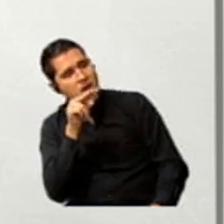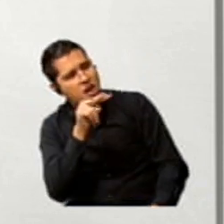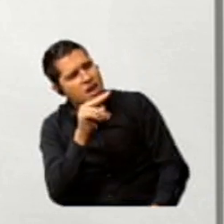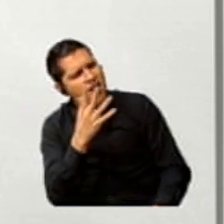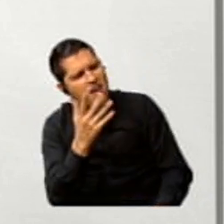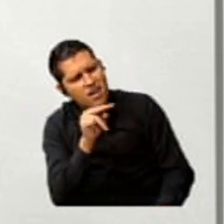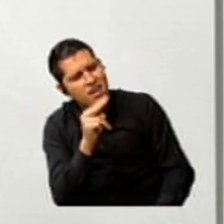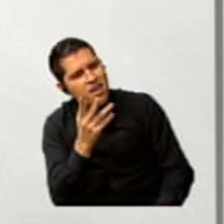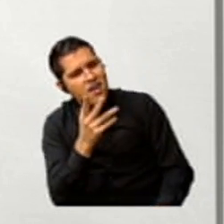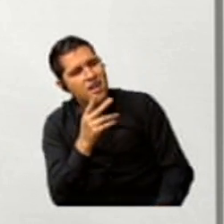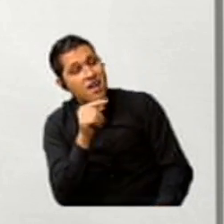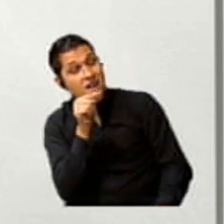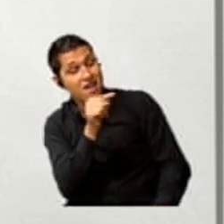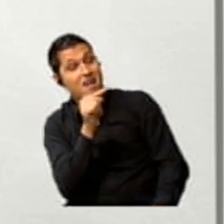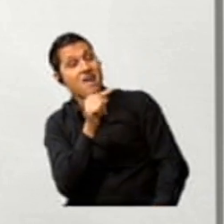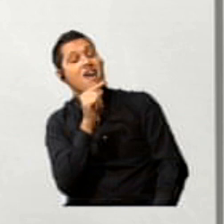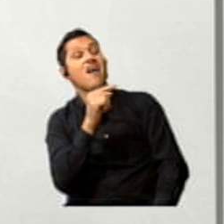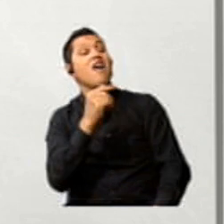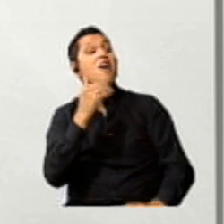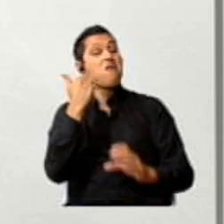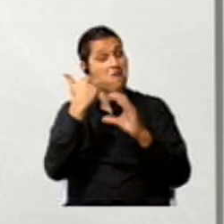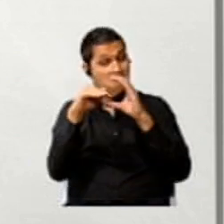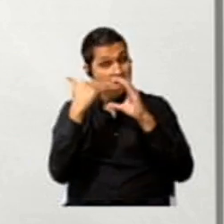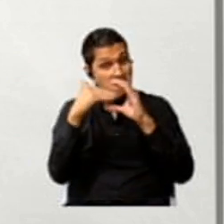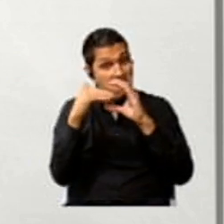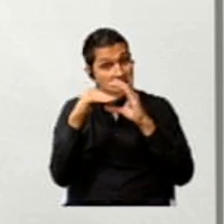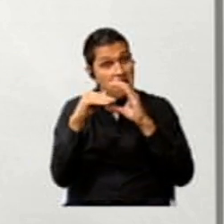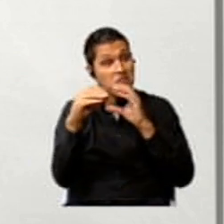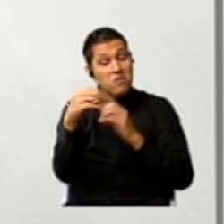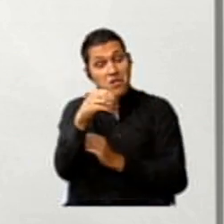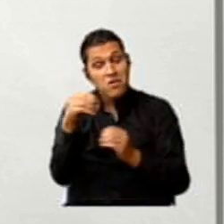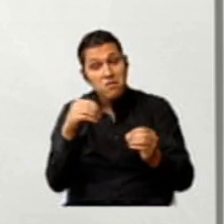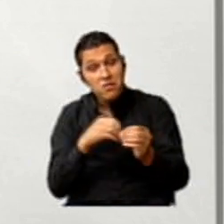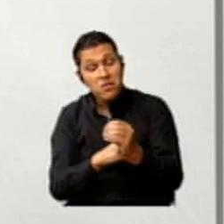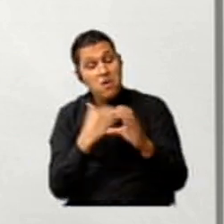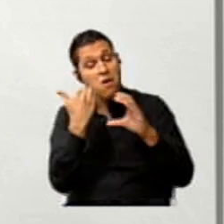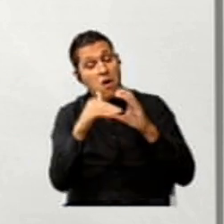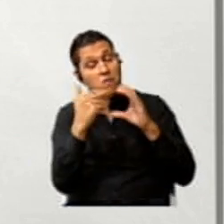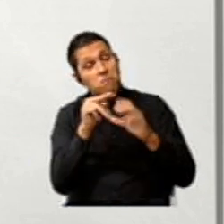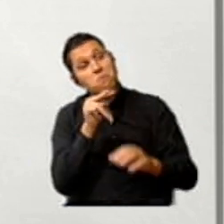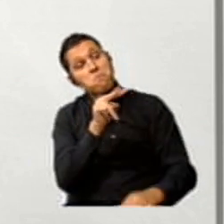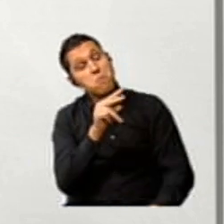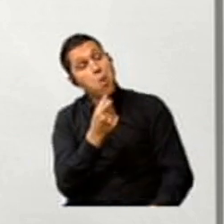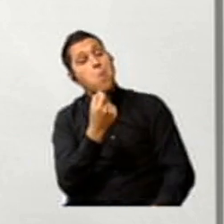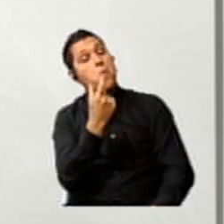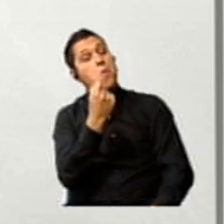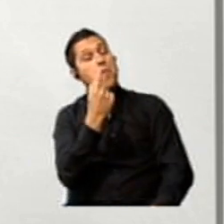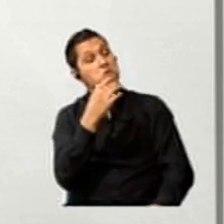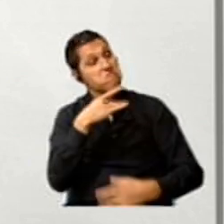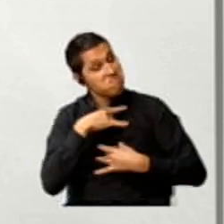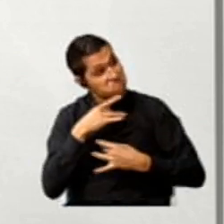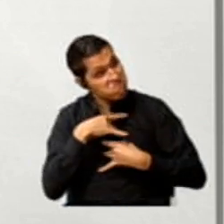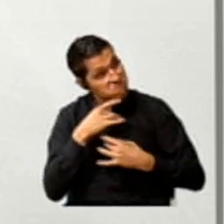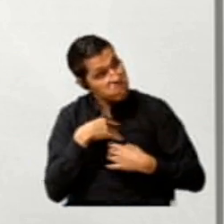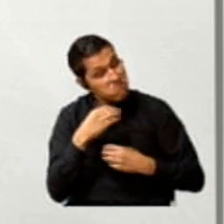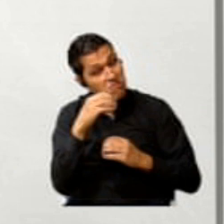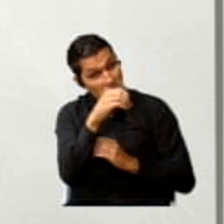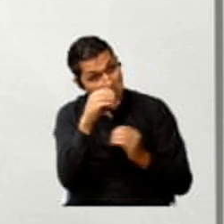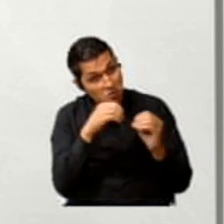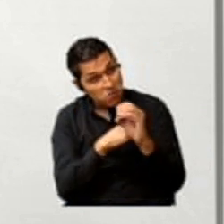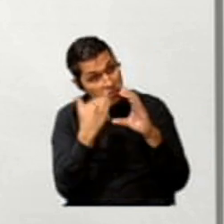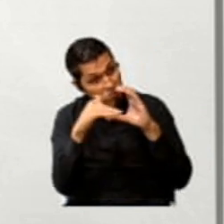is the post office. The post office? Yes,